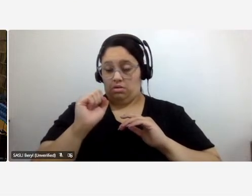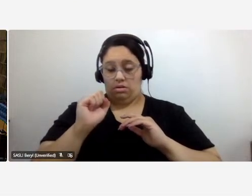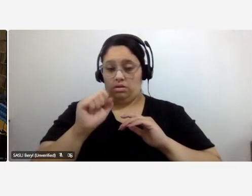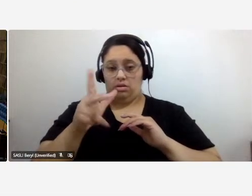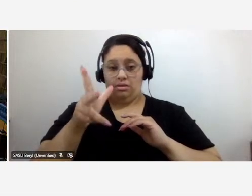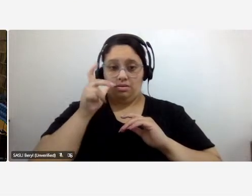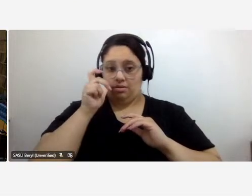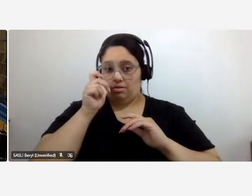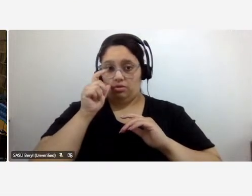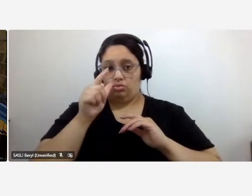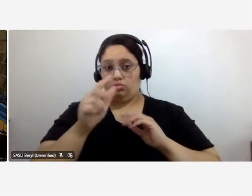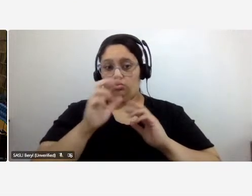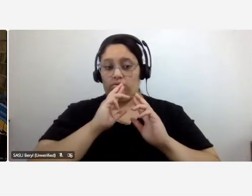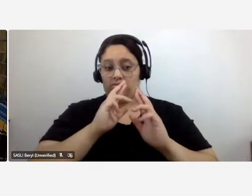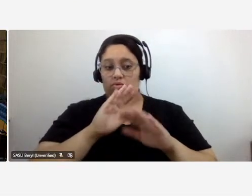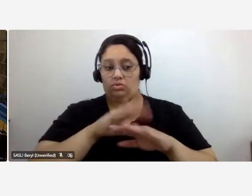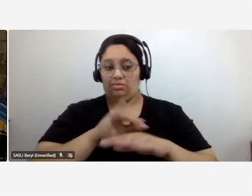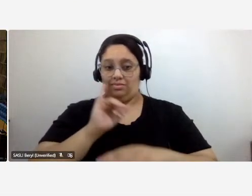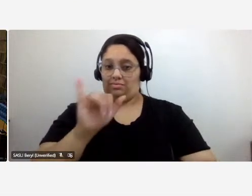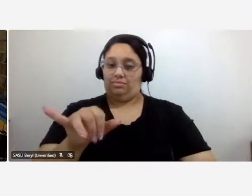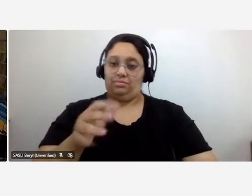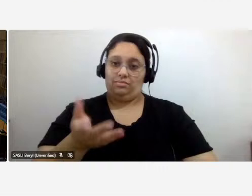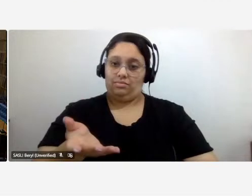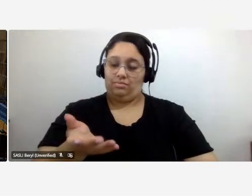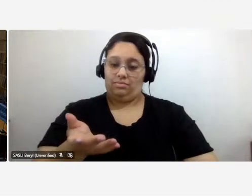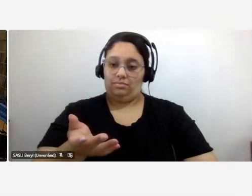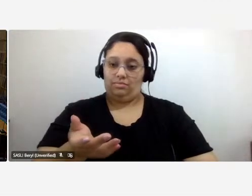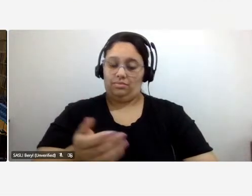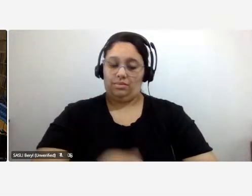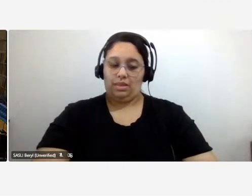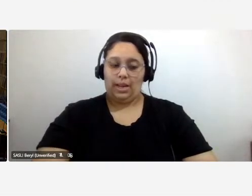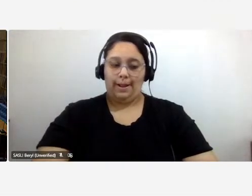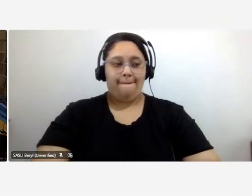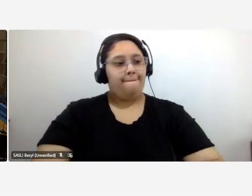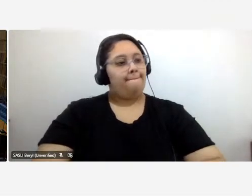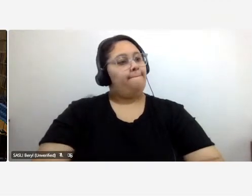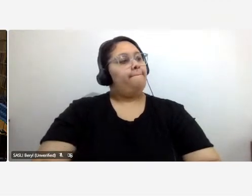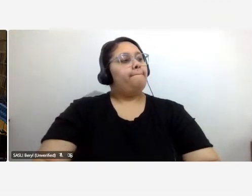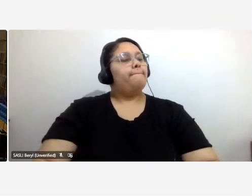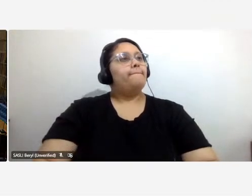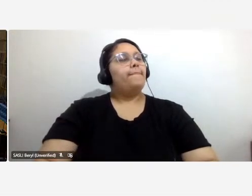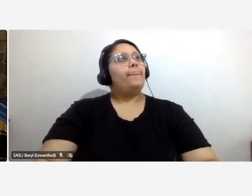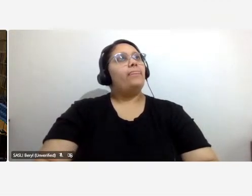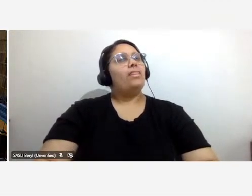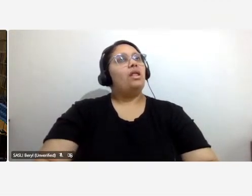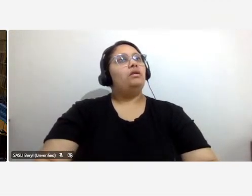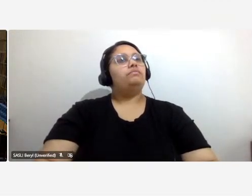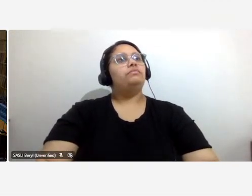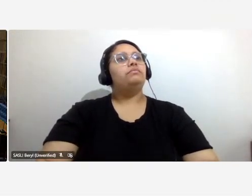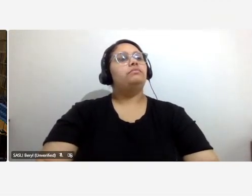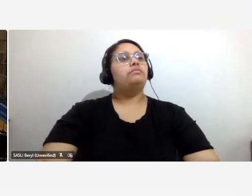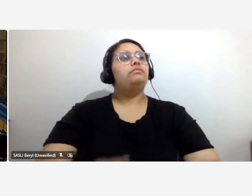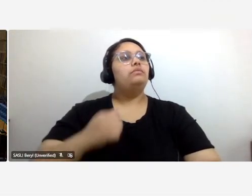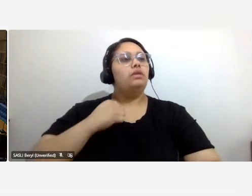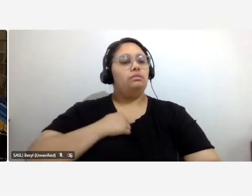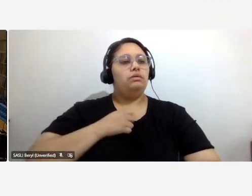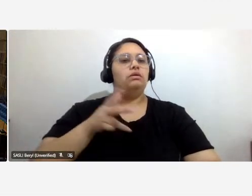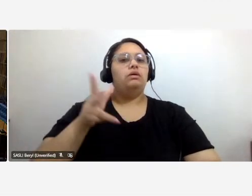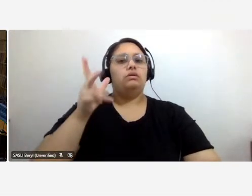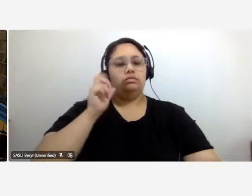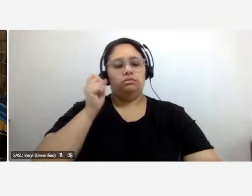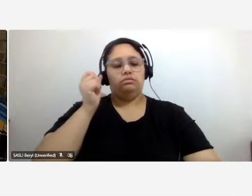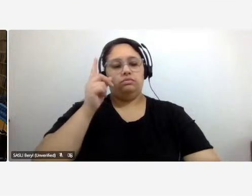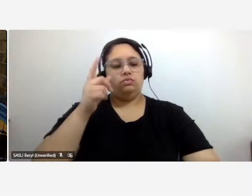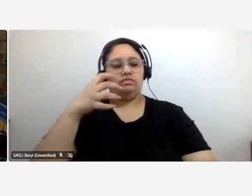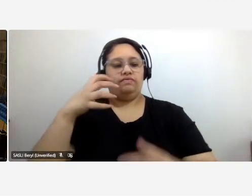hearing you responding to it. I get the frustration. I mean, I get the frustrations as in